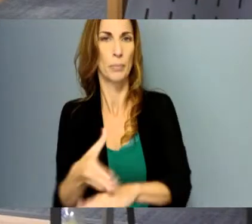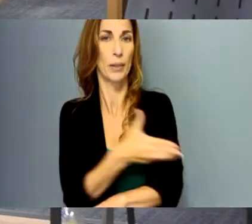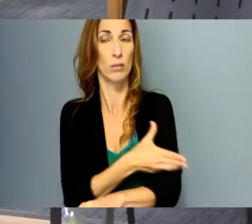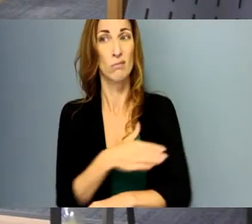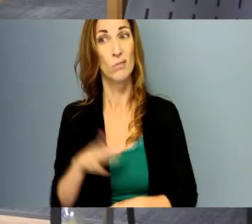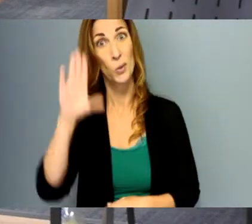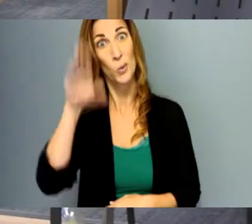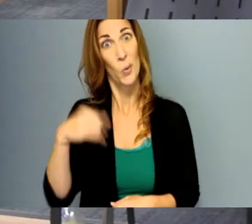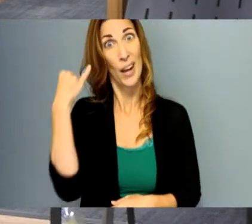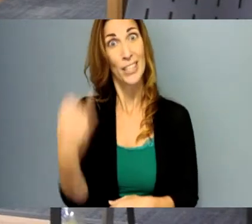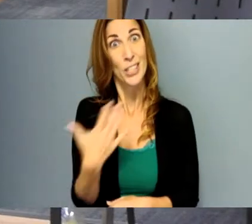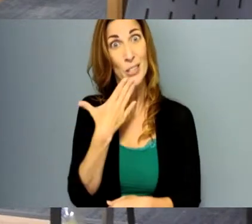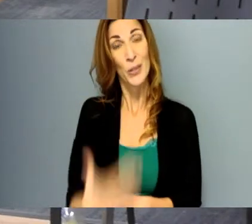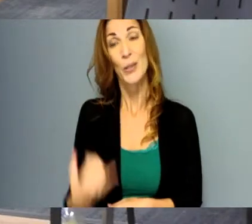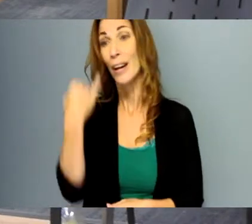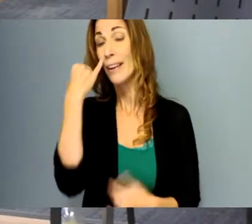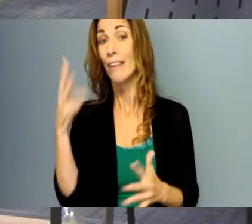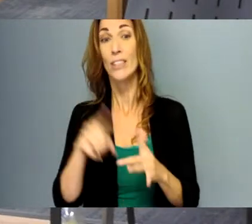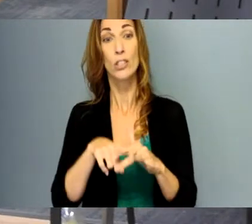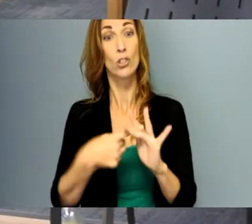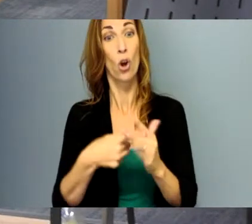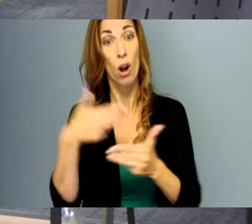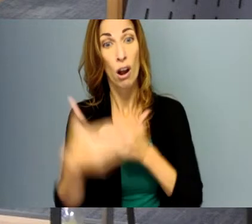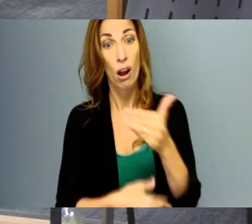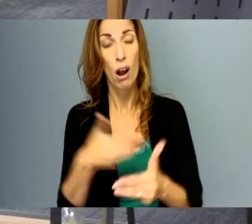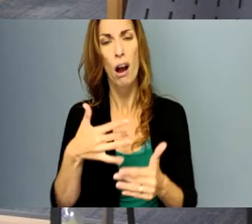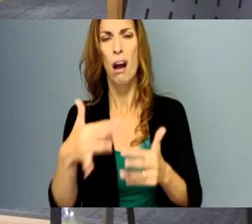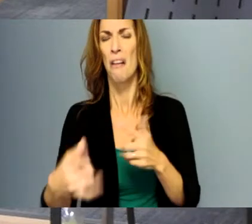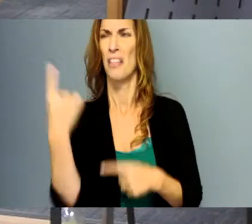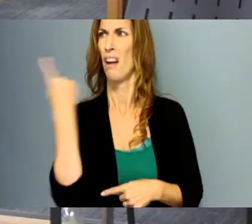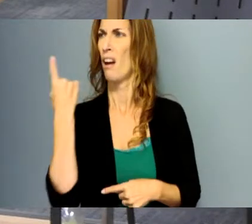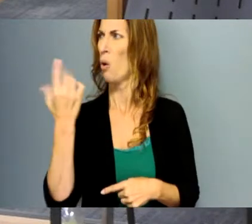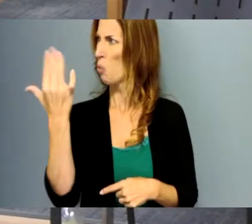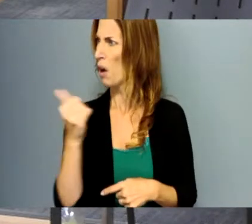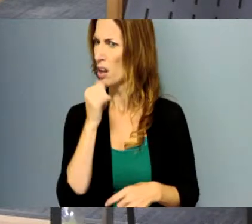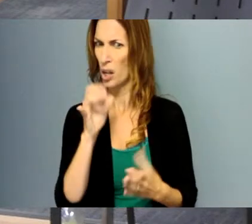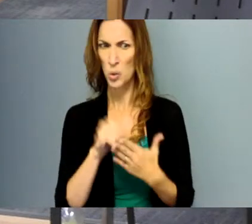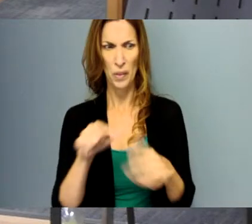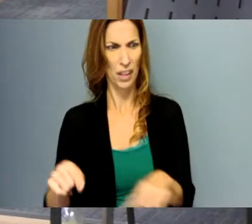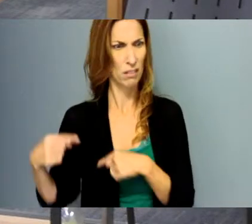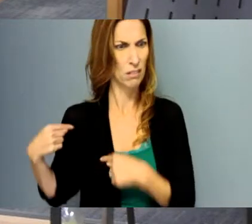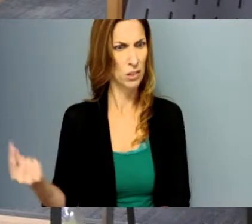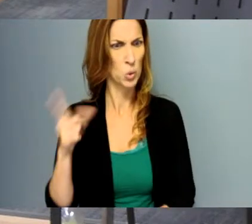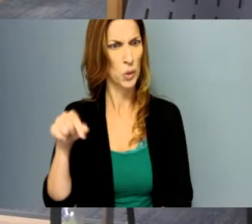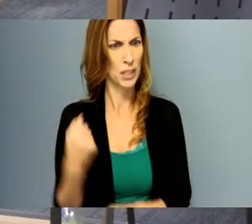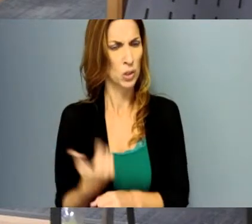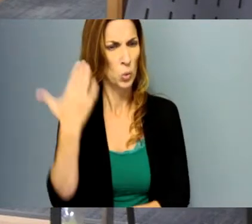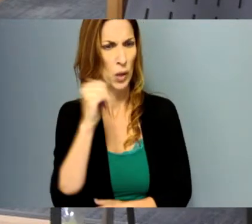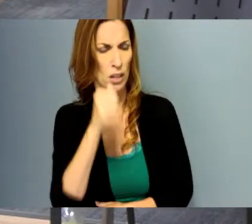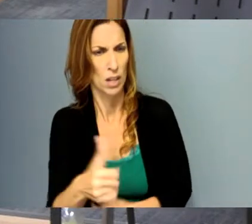one when after you've implemented it, you ask yourself, why haven't we been doing this for the last 20 years?